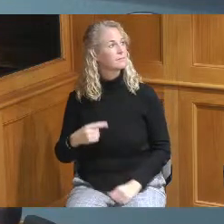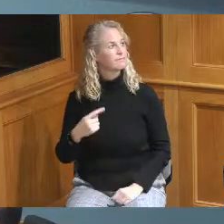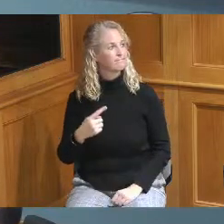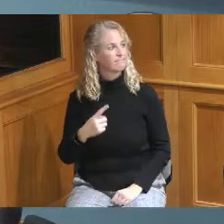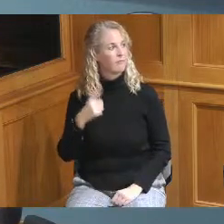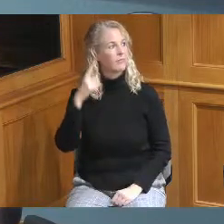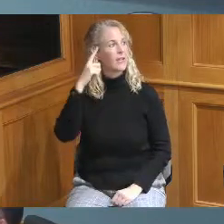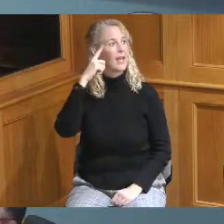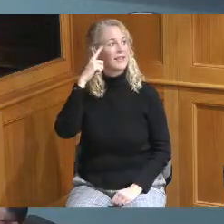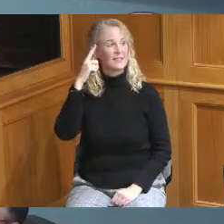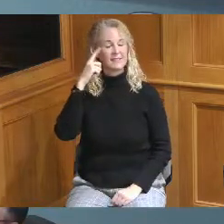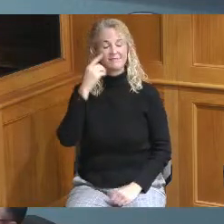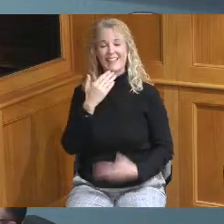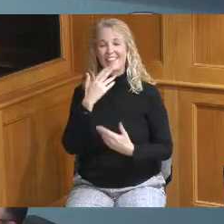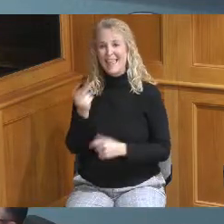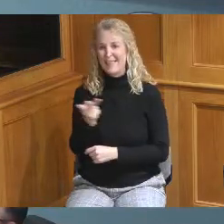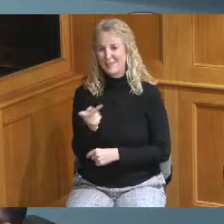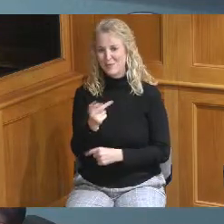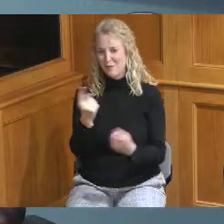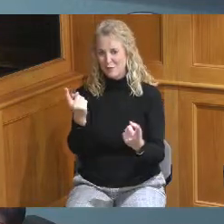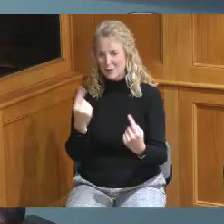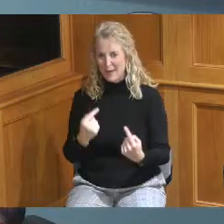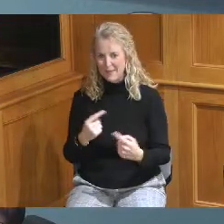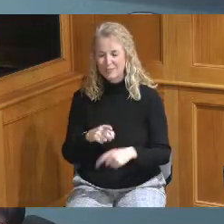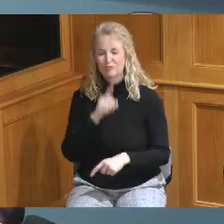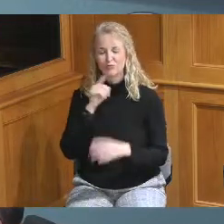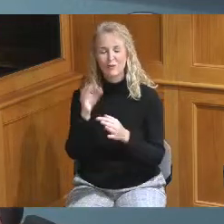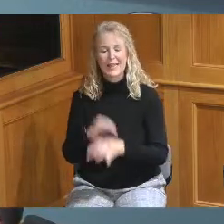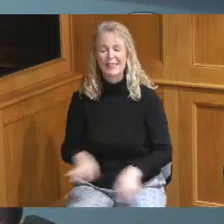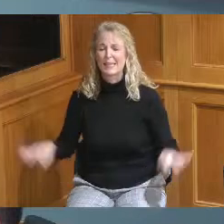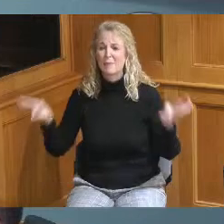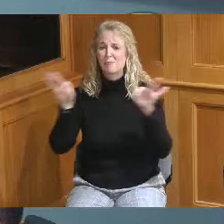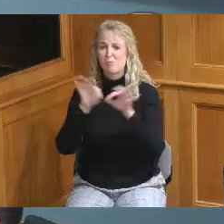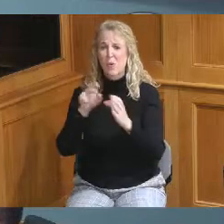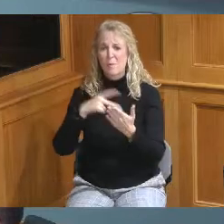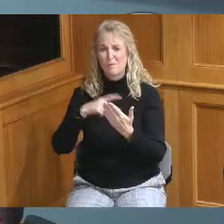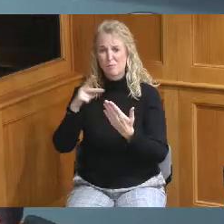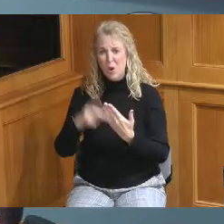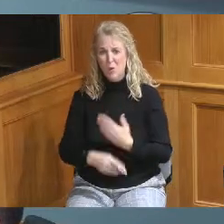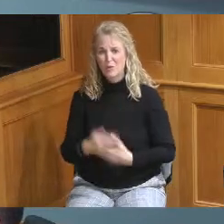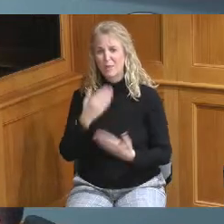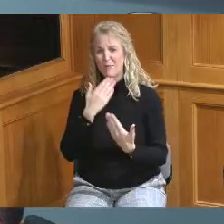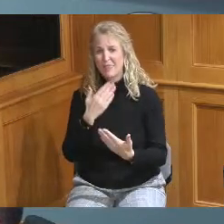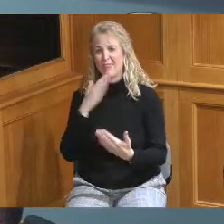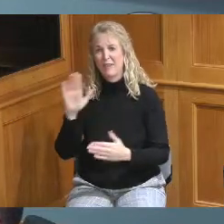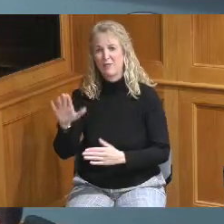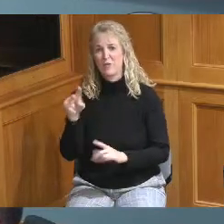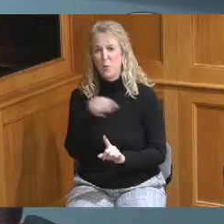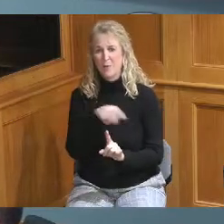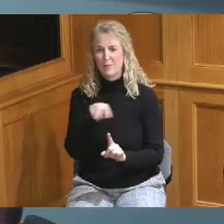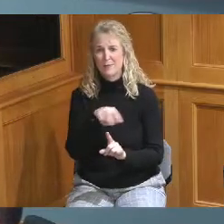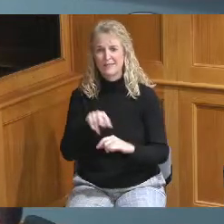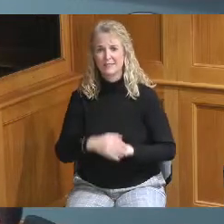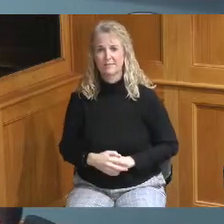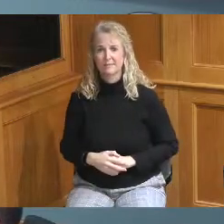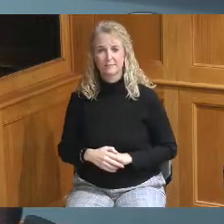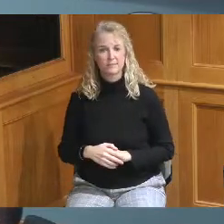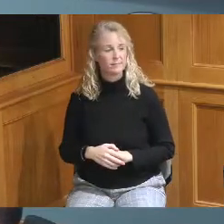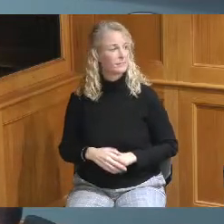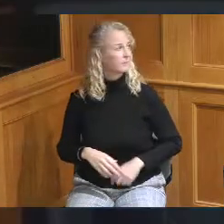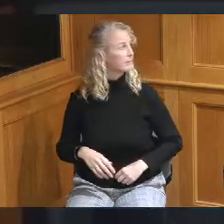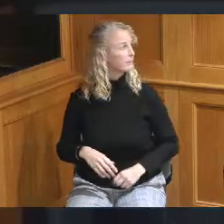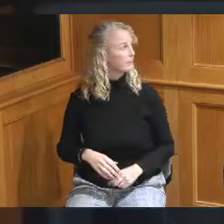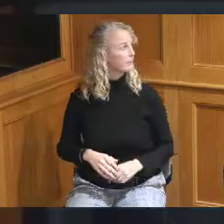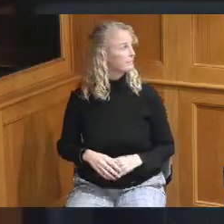the individuals that came in to speak. These are really important programs, so thank you for lending your perspective to this. Commissioner